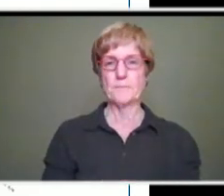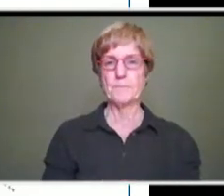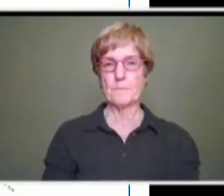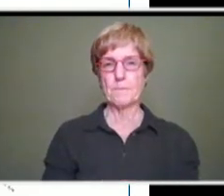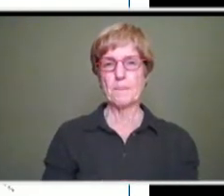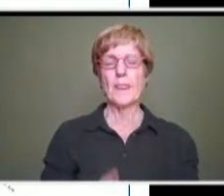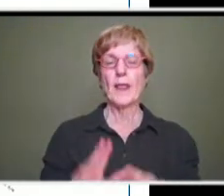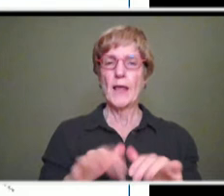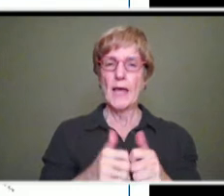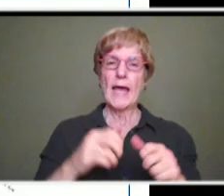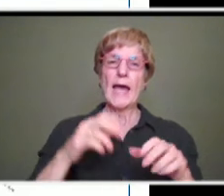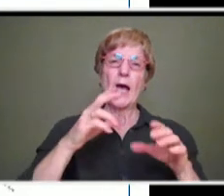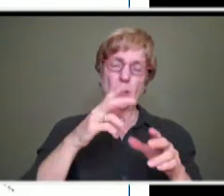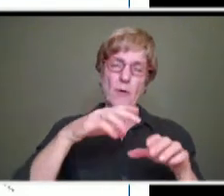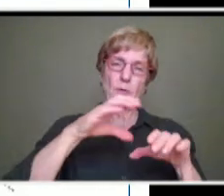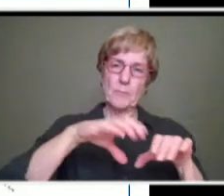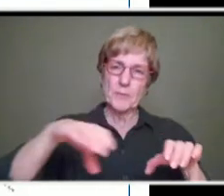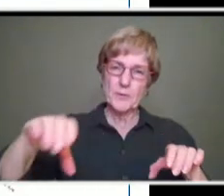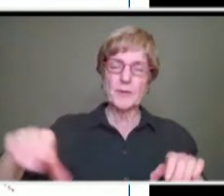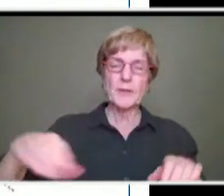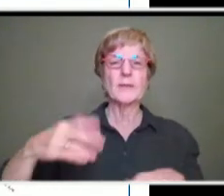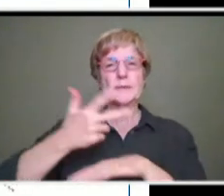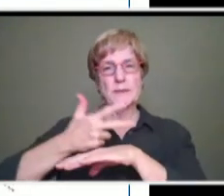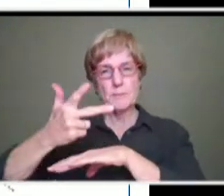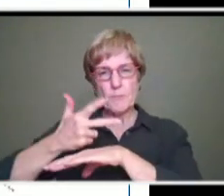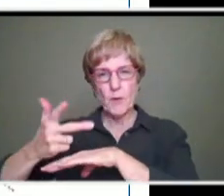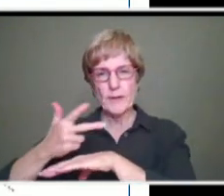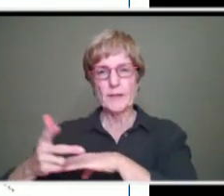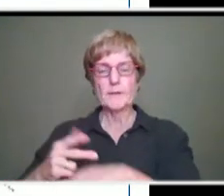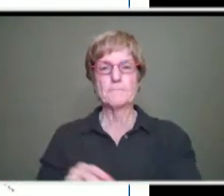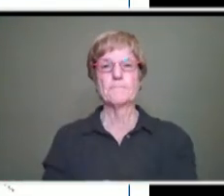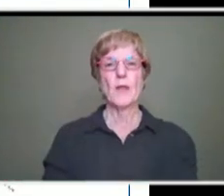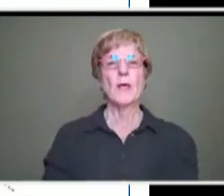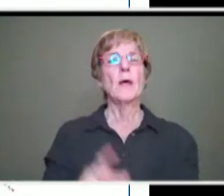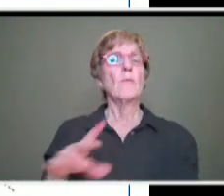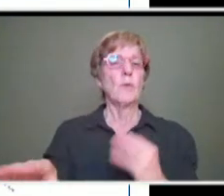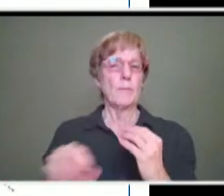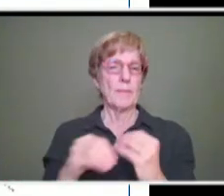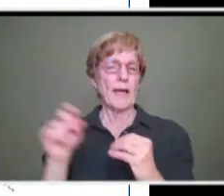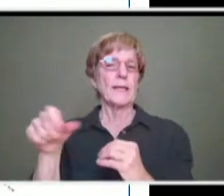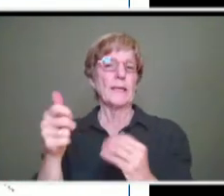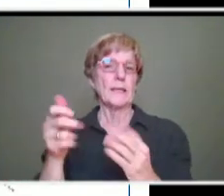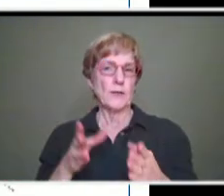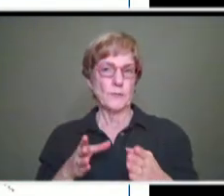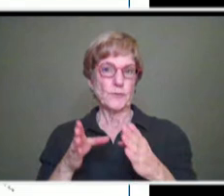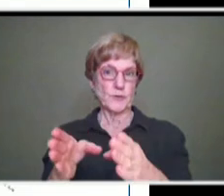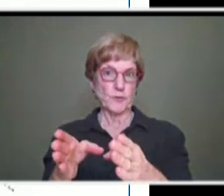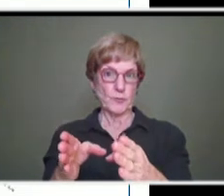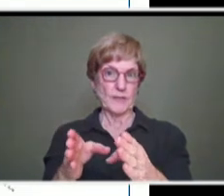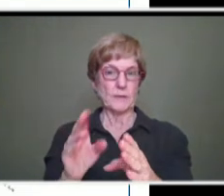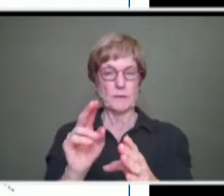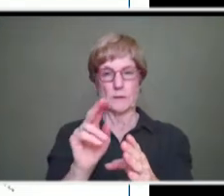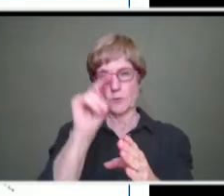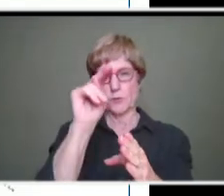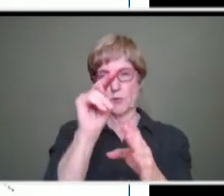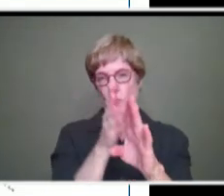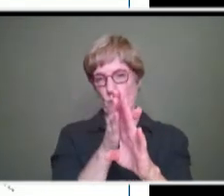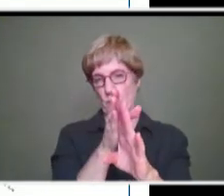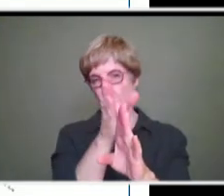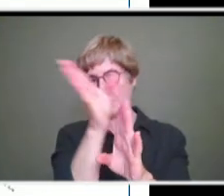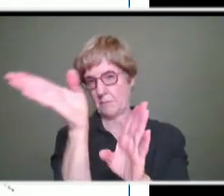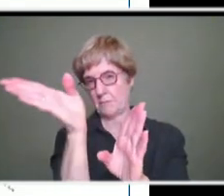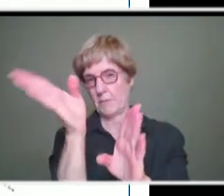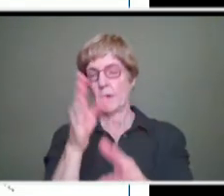buildings and parking we do have a new public Street for additional connectivity that will extend to the parcels to our North and eventually